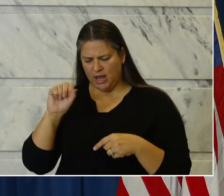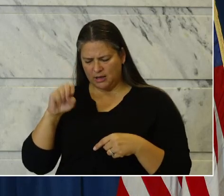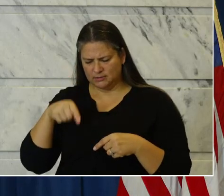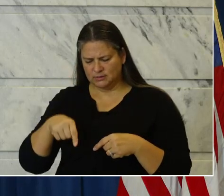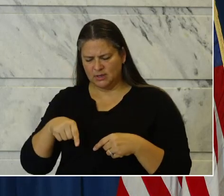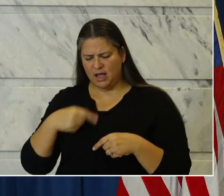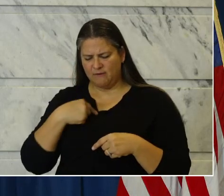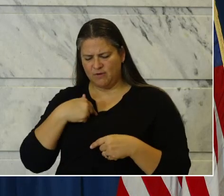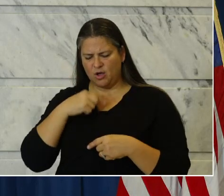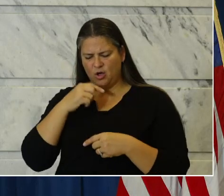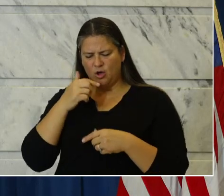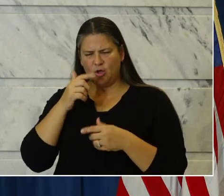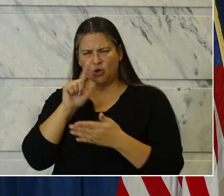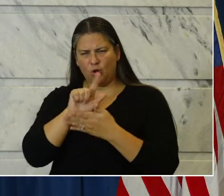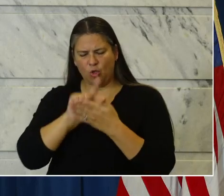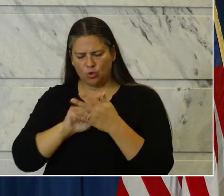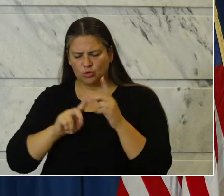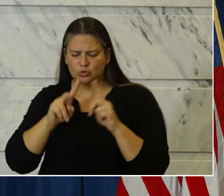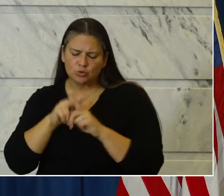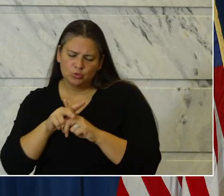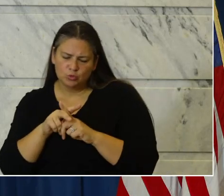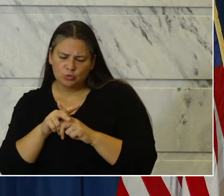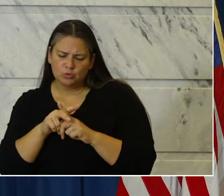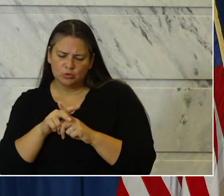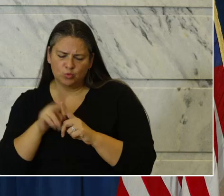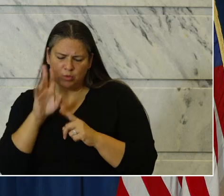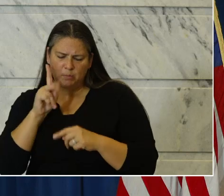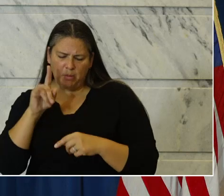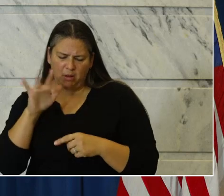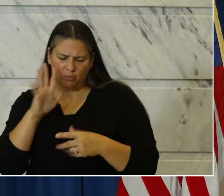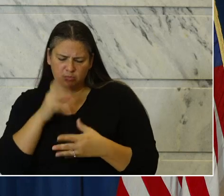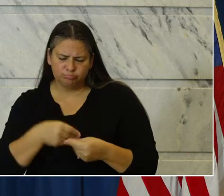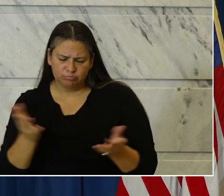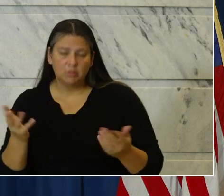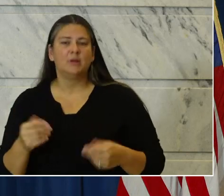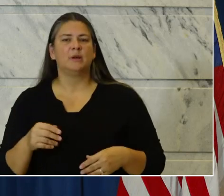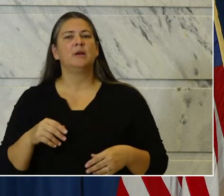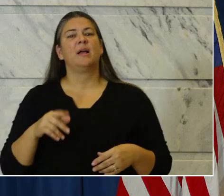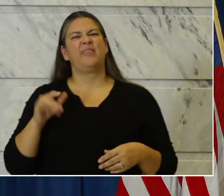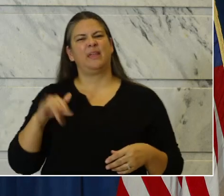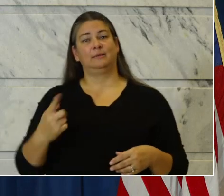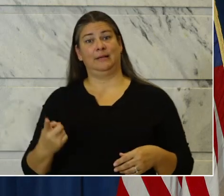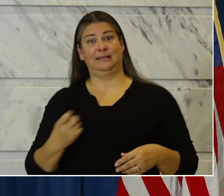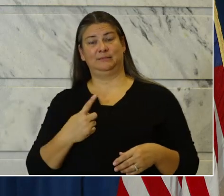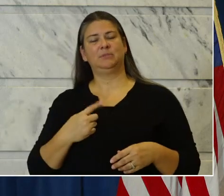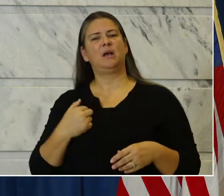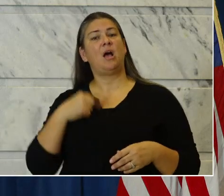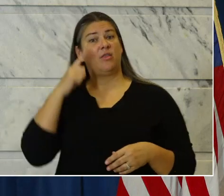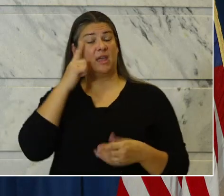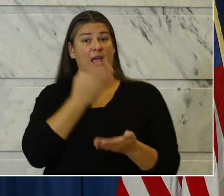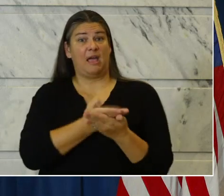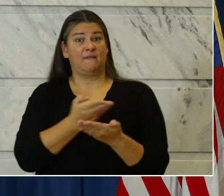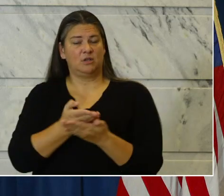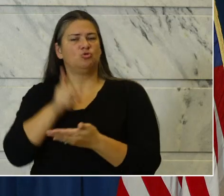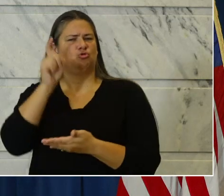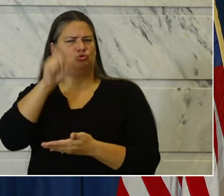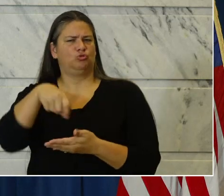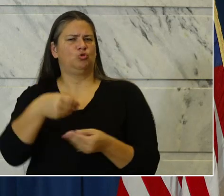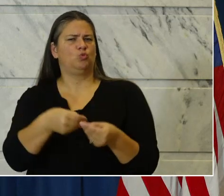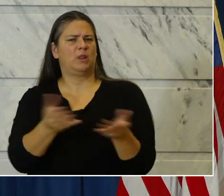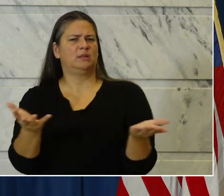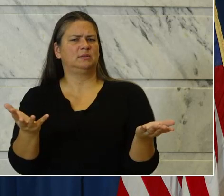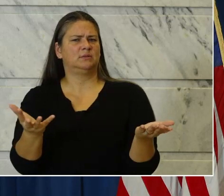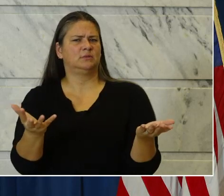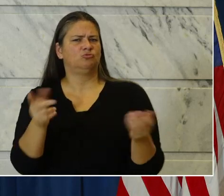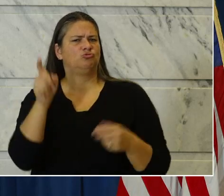requesting the grand jury records to be publicly released? I think the evidence in the case should be released. I